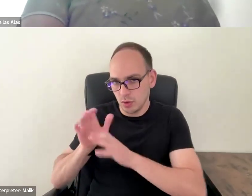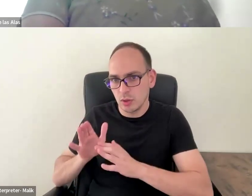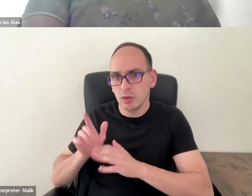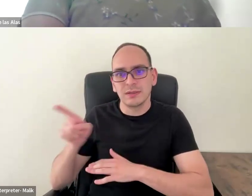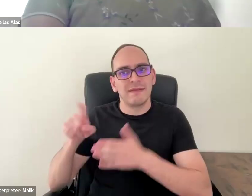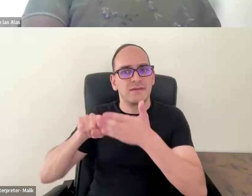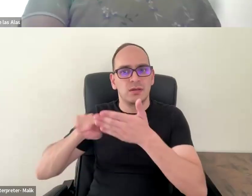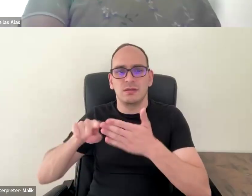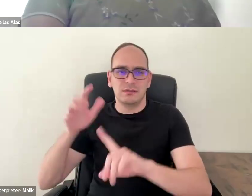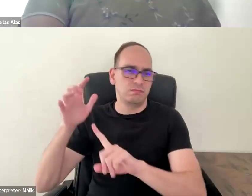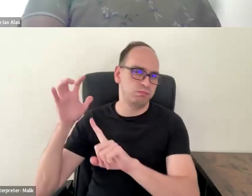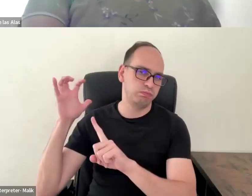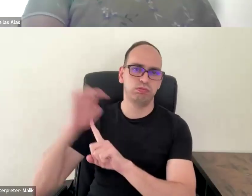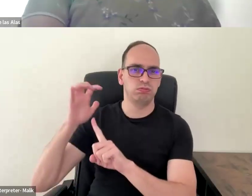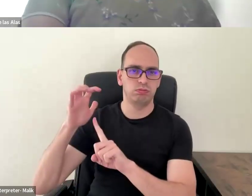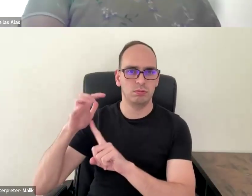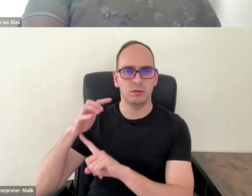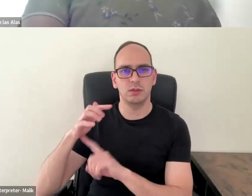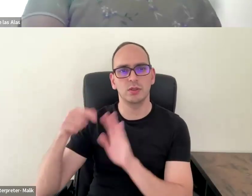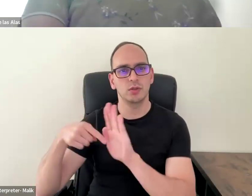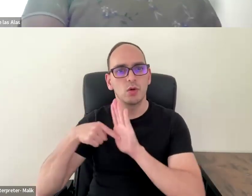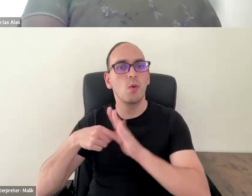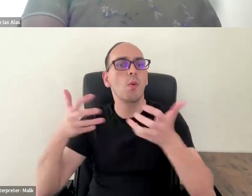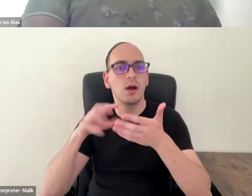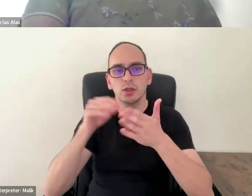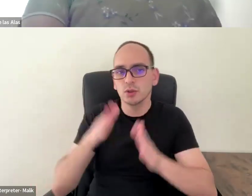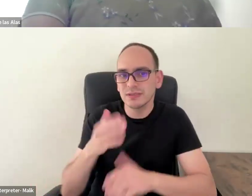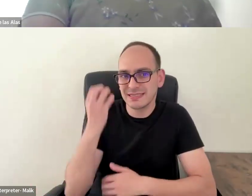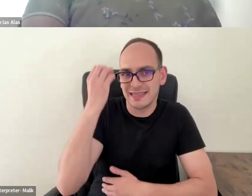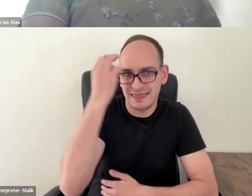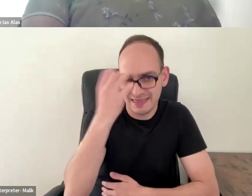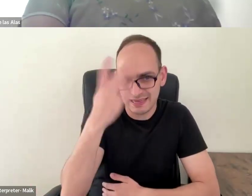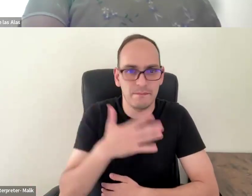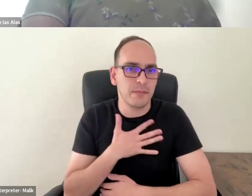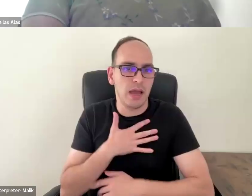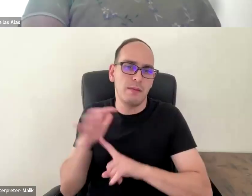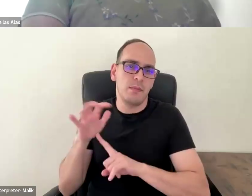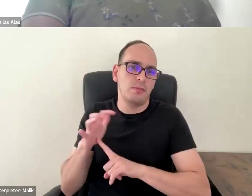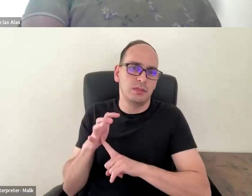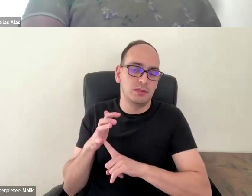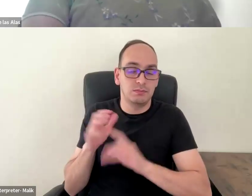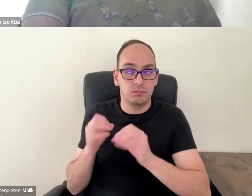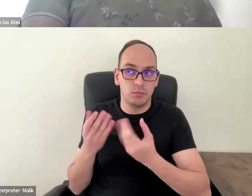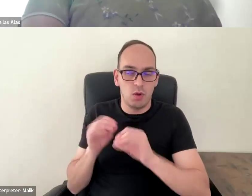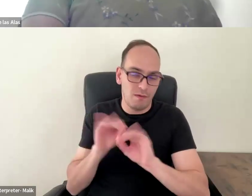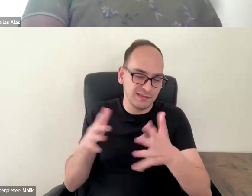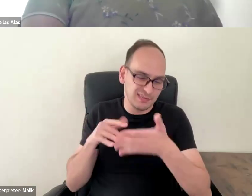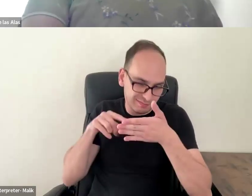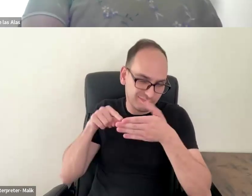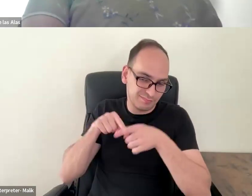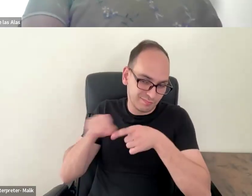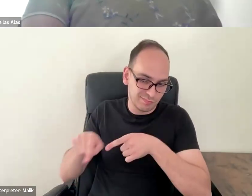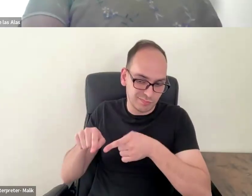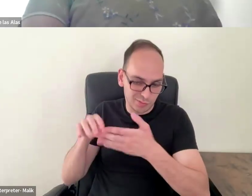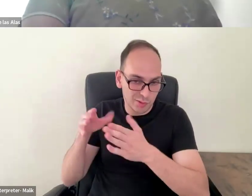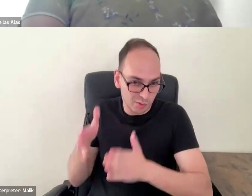they've done, that's excellent, that tells me what are students thinking. And my population is obviously students. So I think about what are students thinking